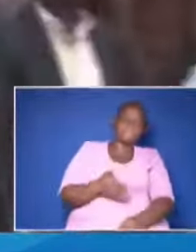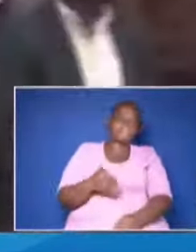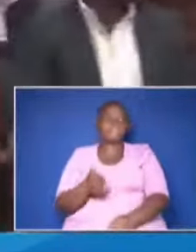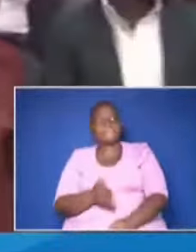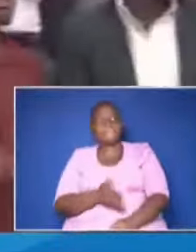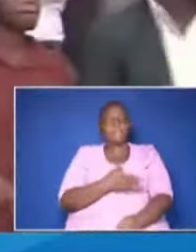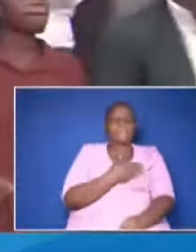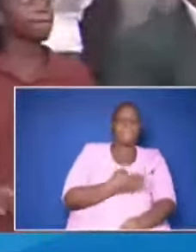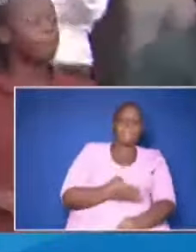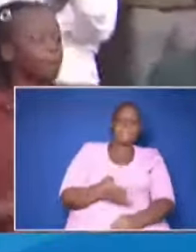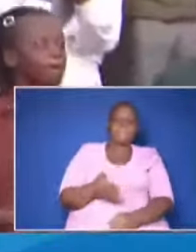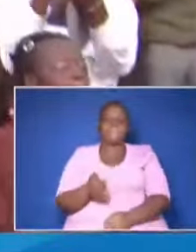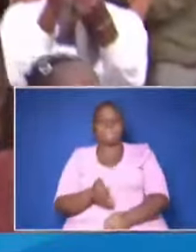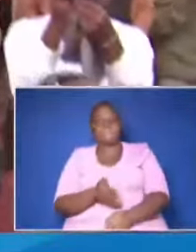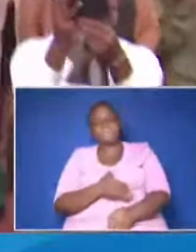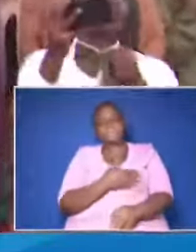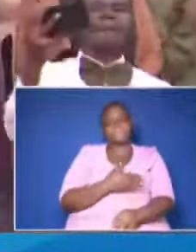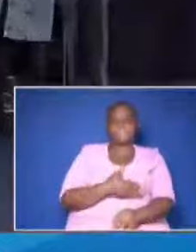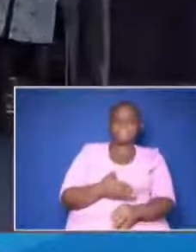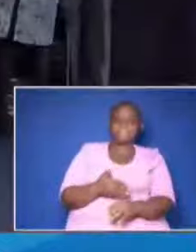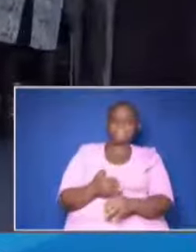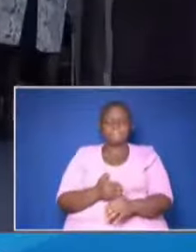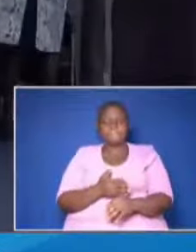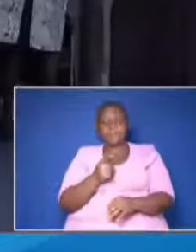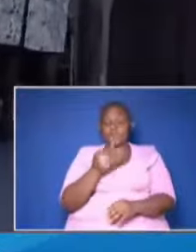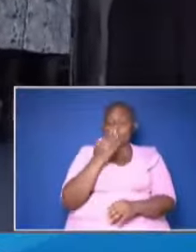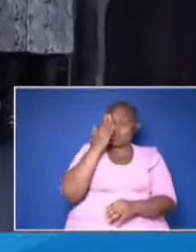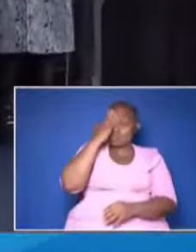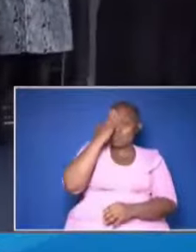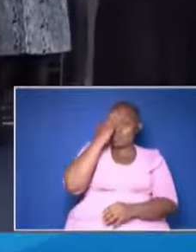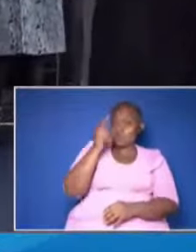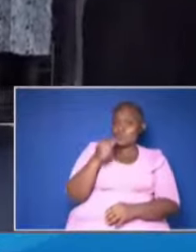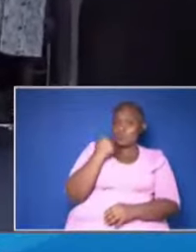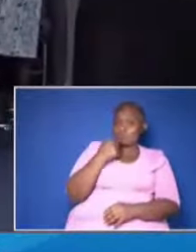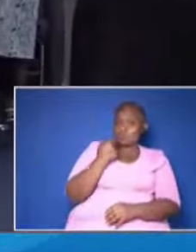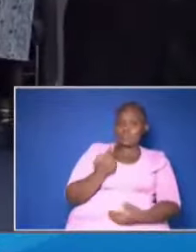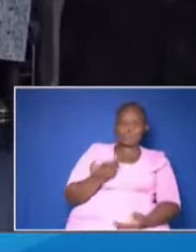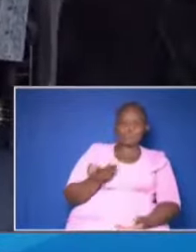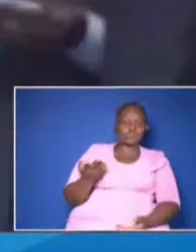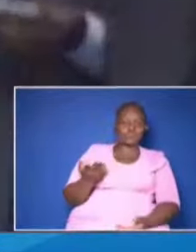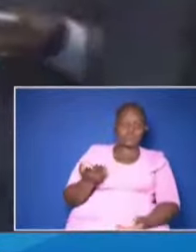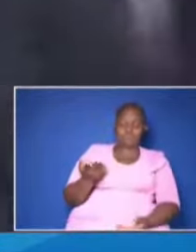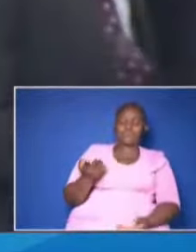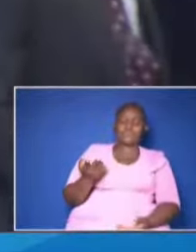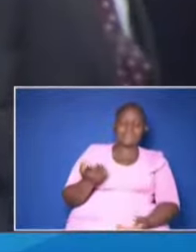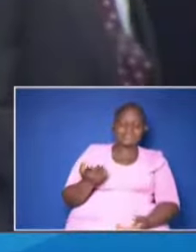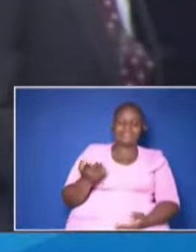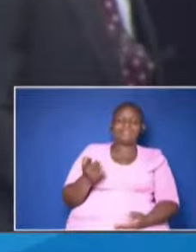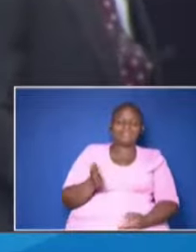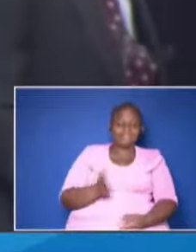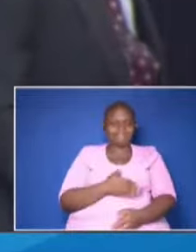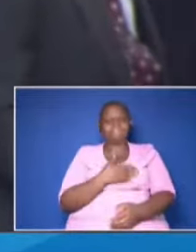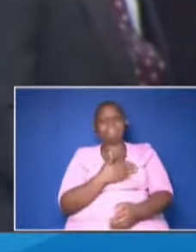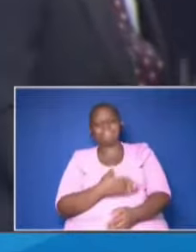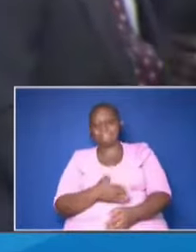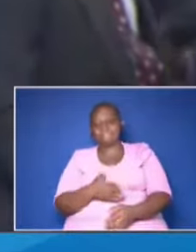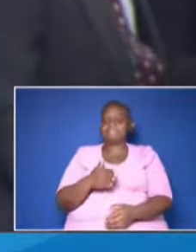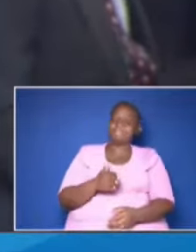W do you know who you shound your love